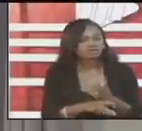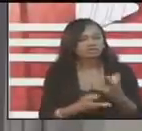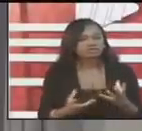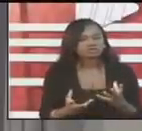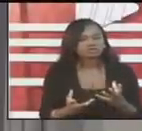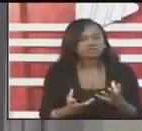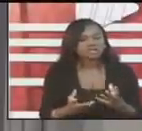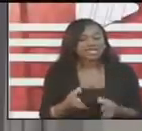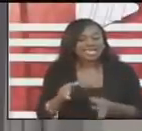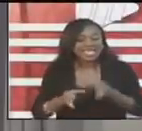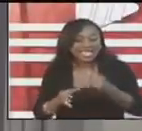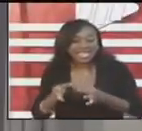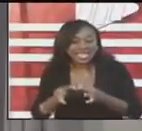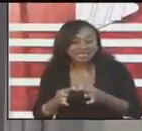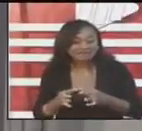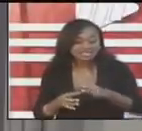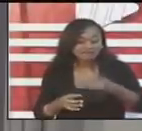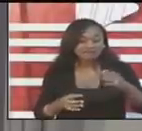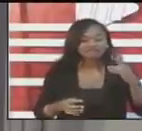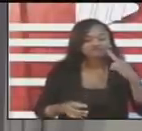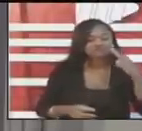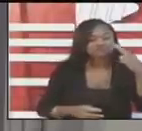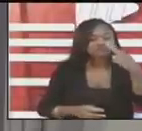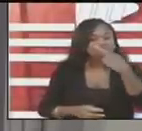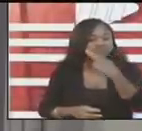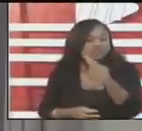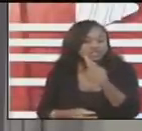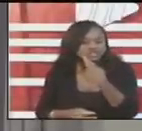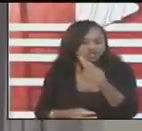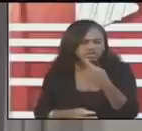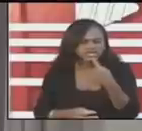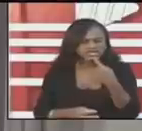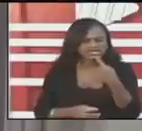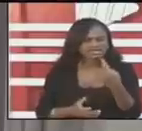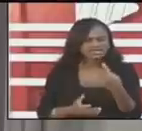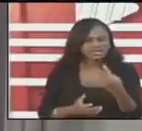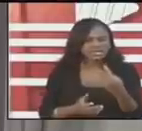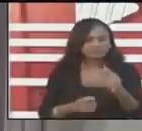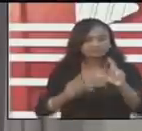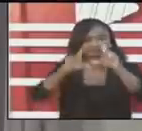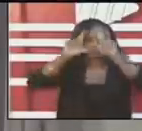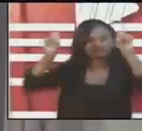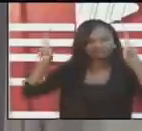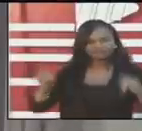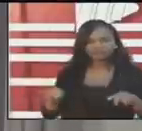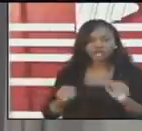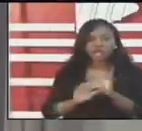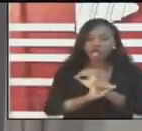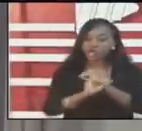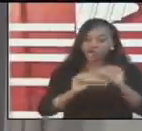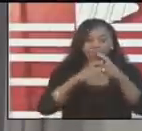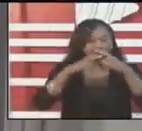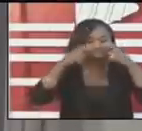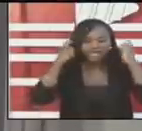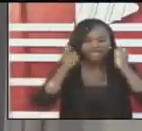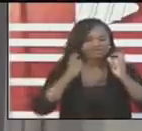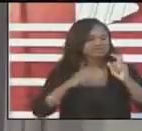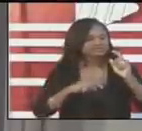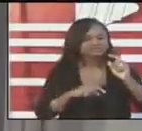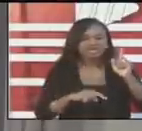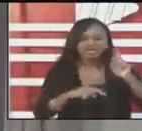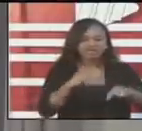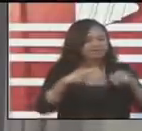the fast food outlets say no mask, no service, and it works, so it's not a matter of